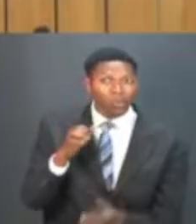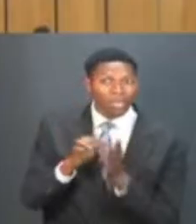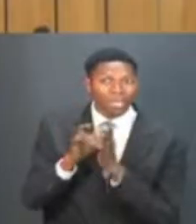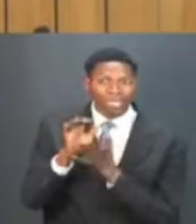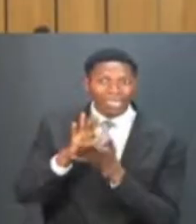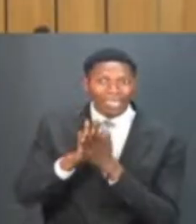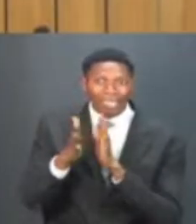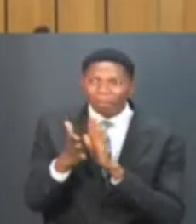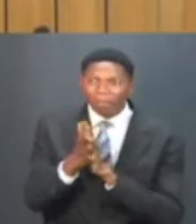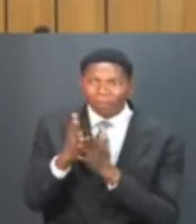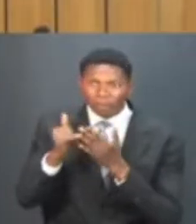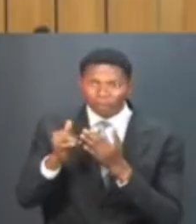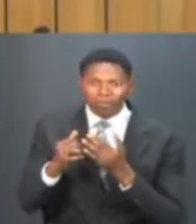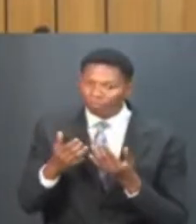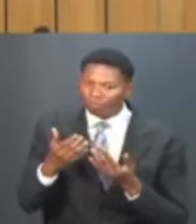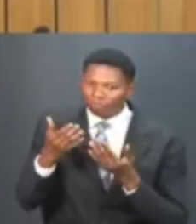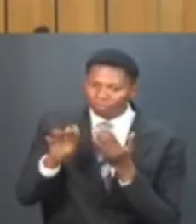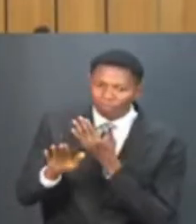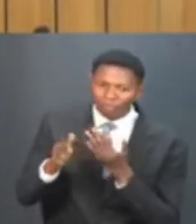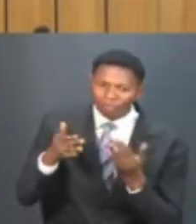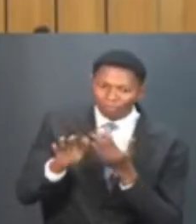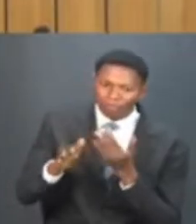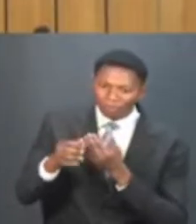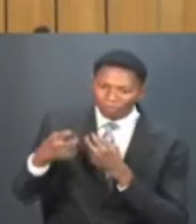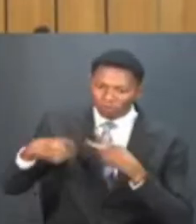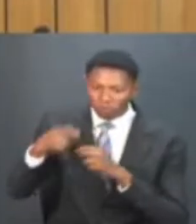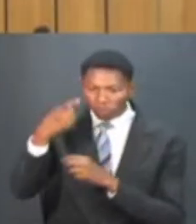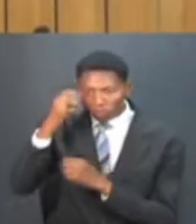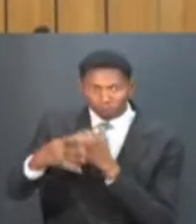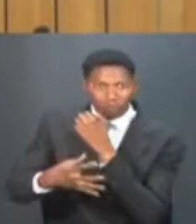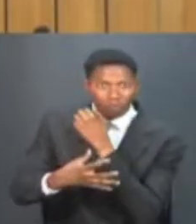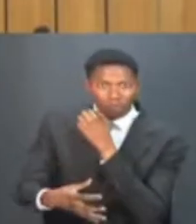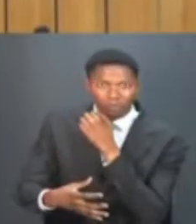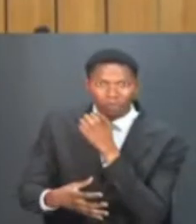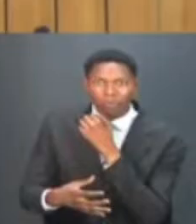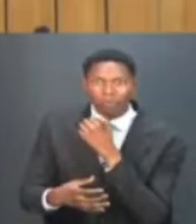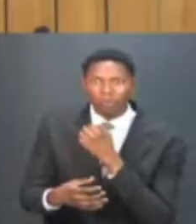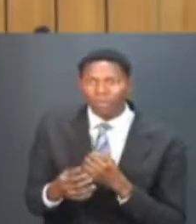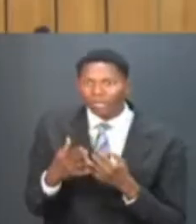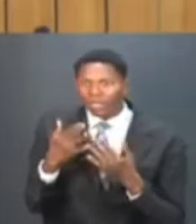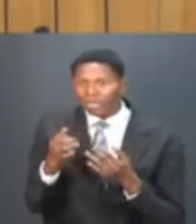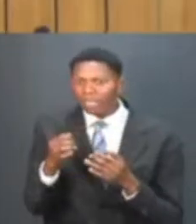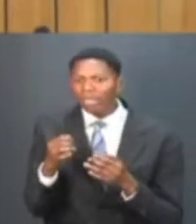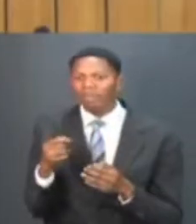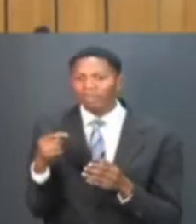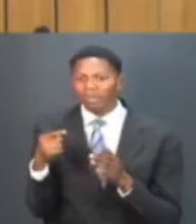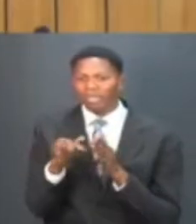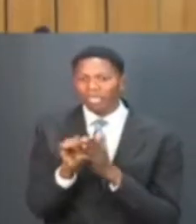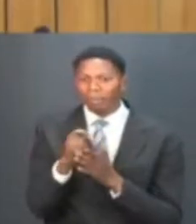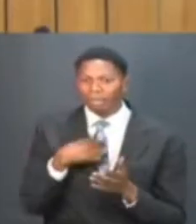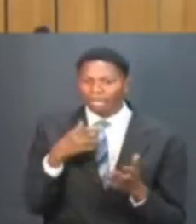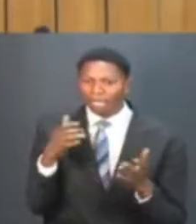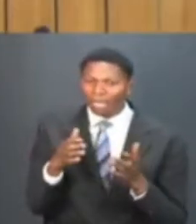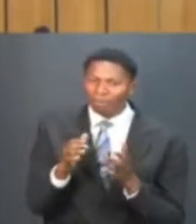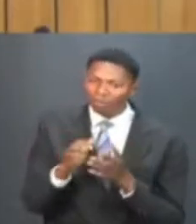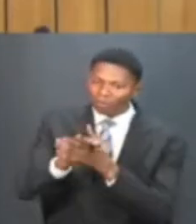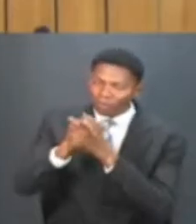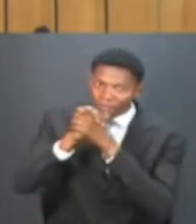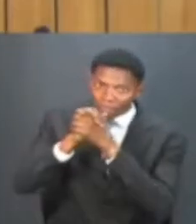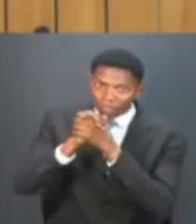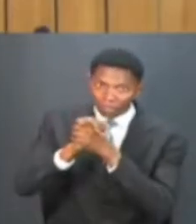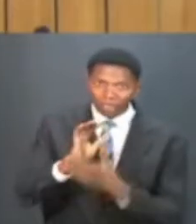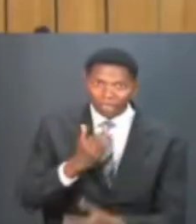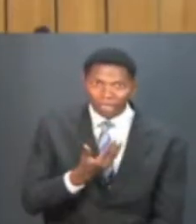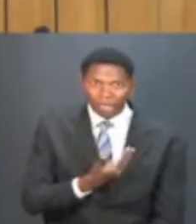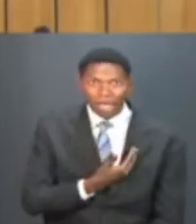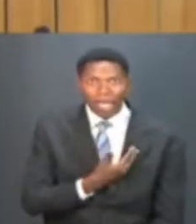cases a death sentence for the poor. It is in this context that I wish to commend His Excellency, our President